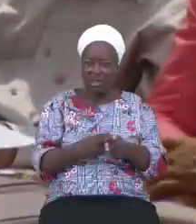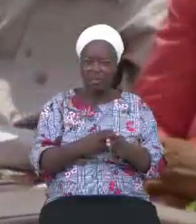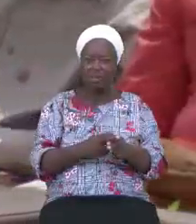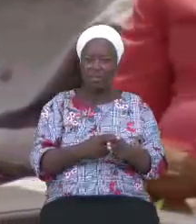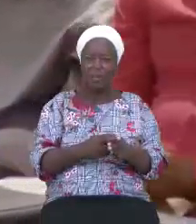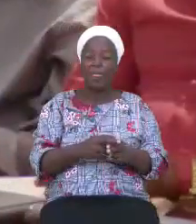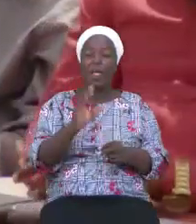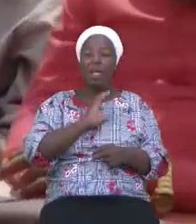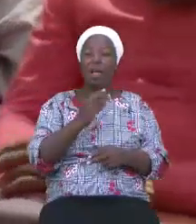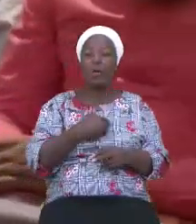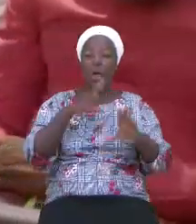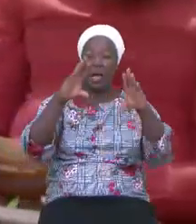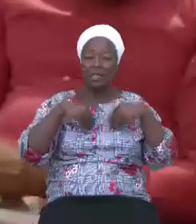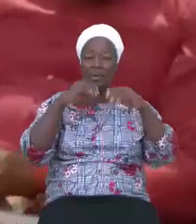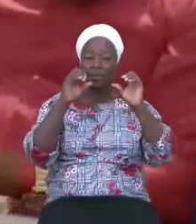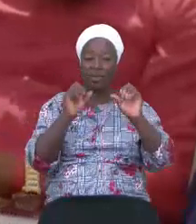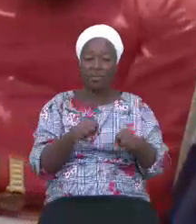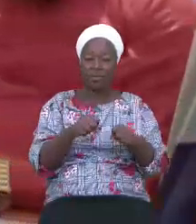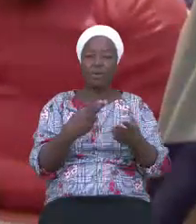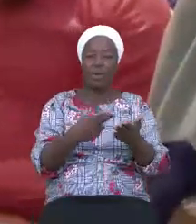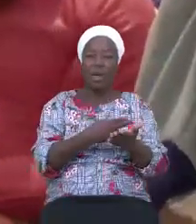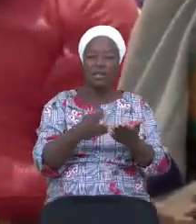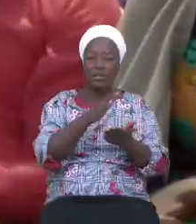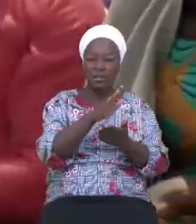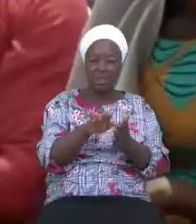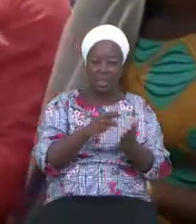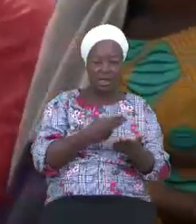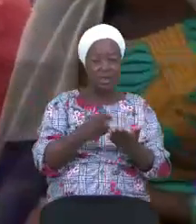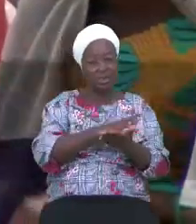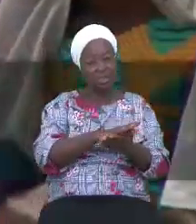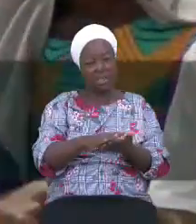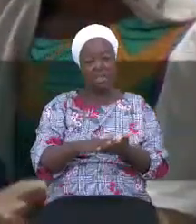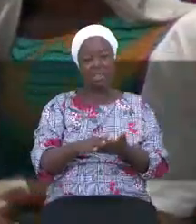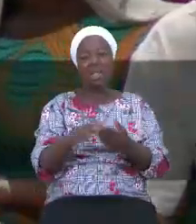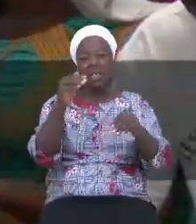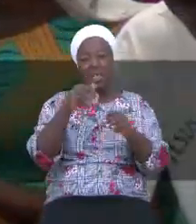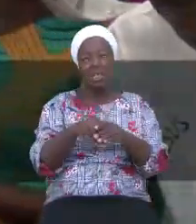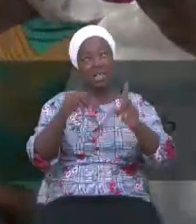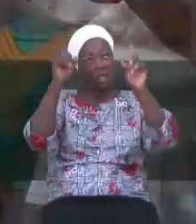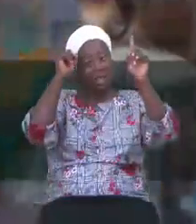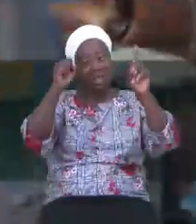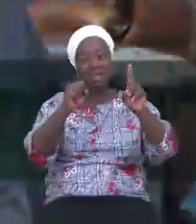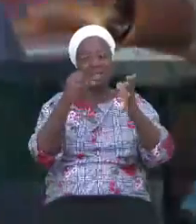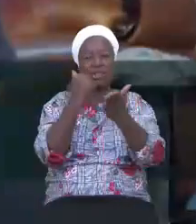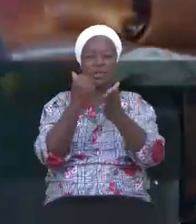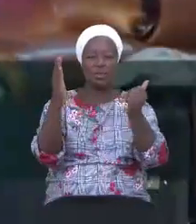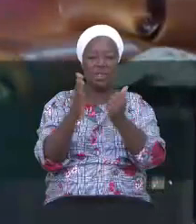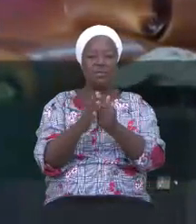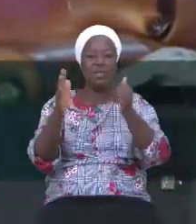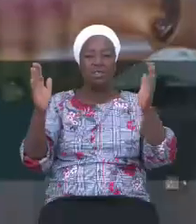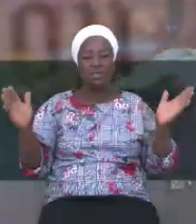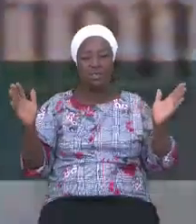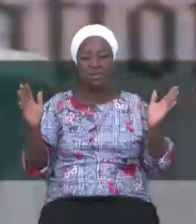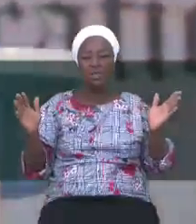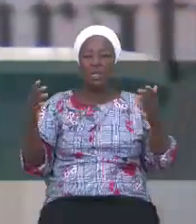Our acceptable righteousness in his crucifixion. We're looking at